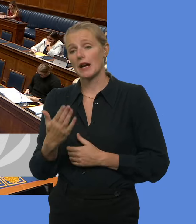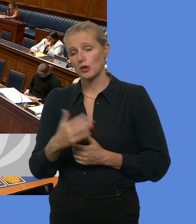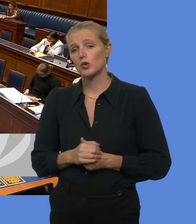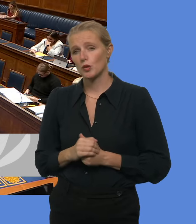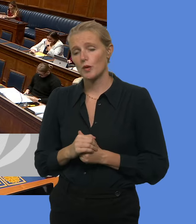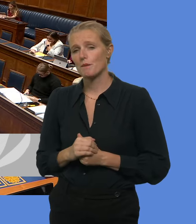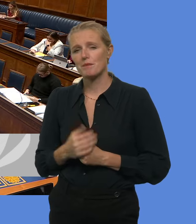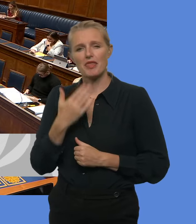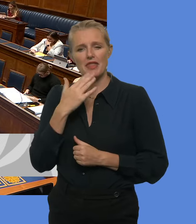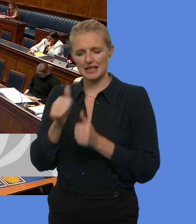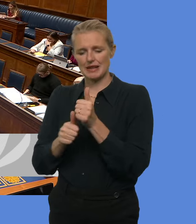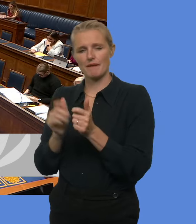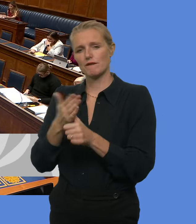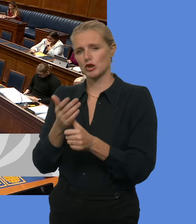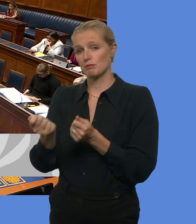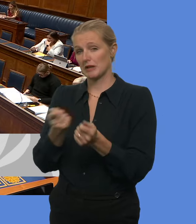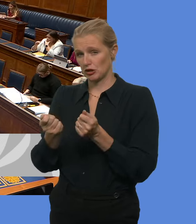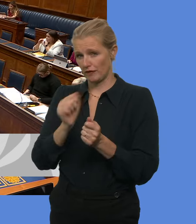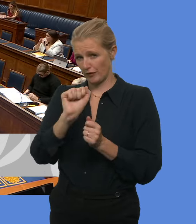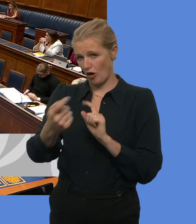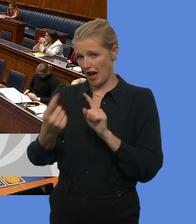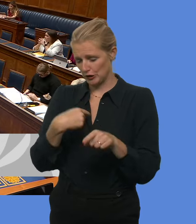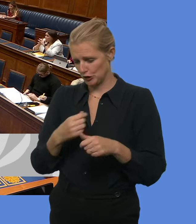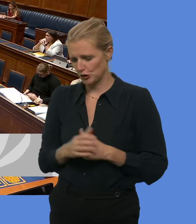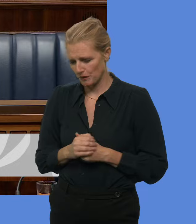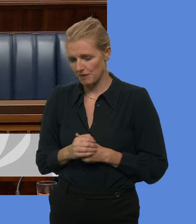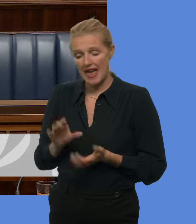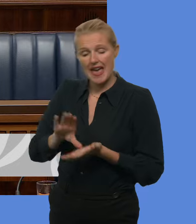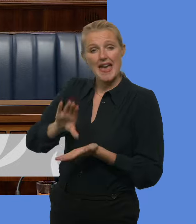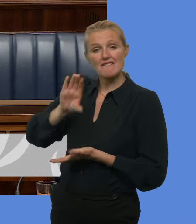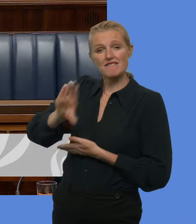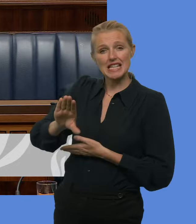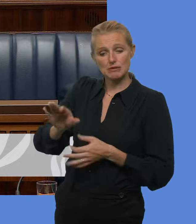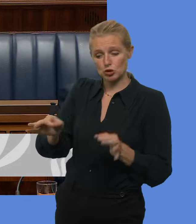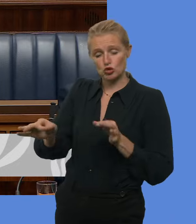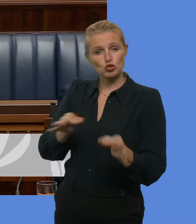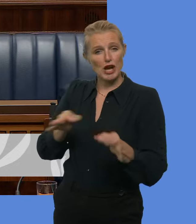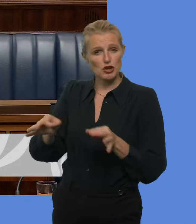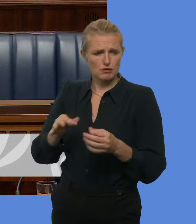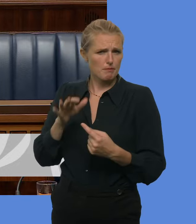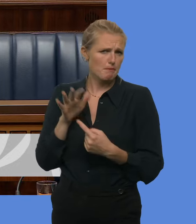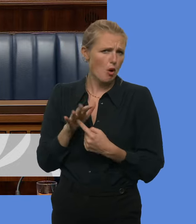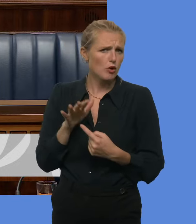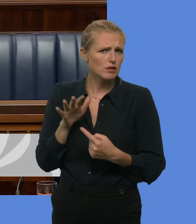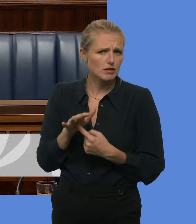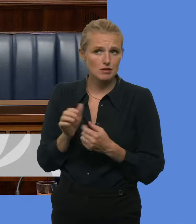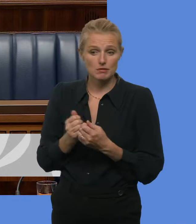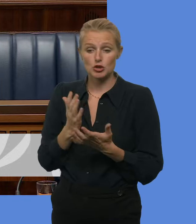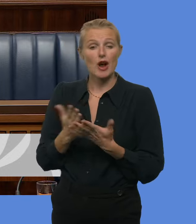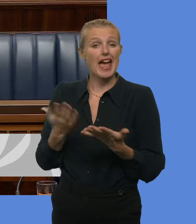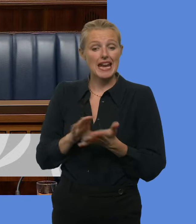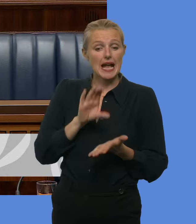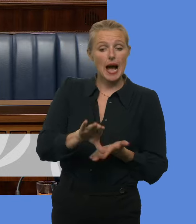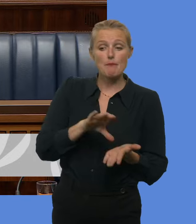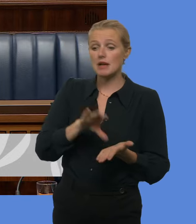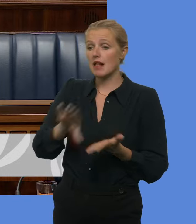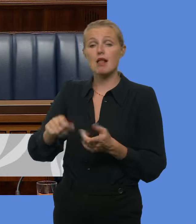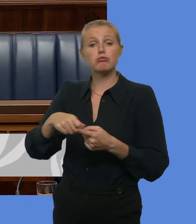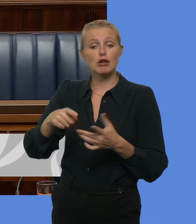the Deputy First Minister for her answers. The investment strategy is important to ensure that capital projects can